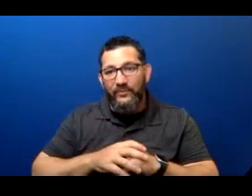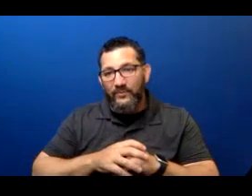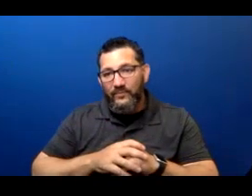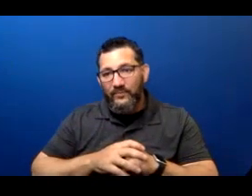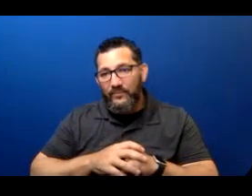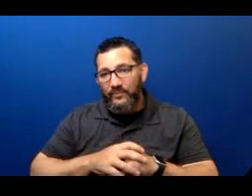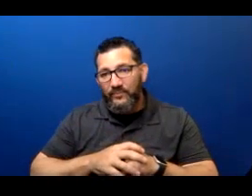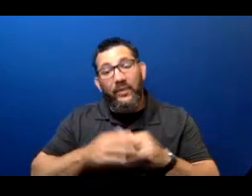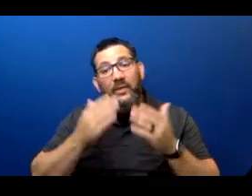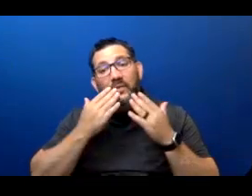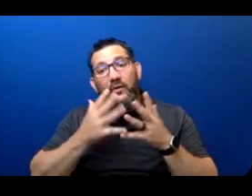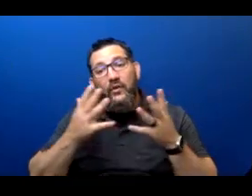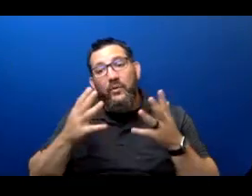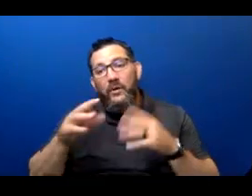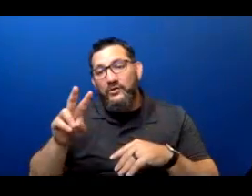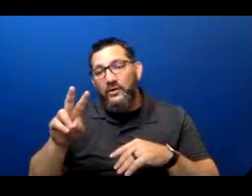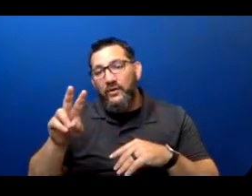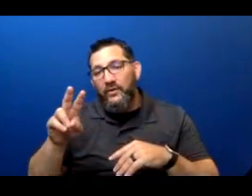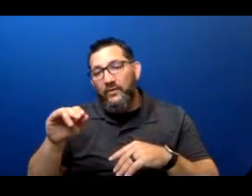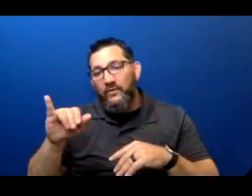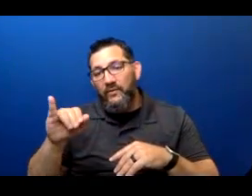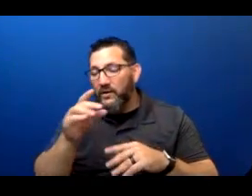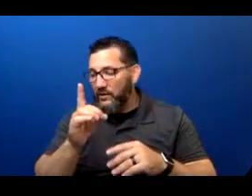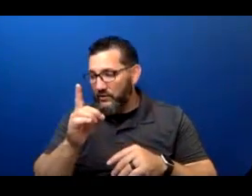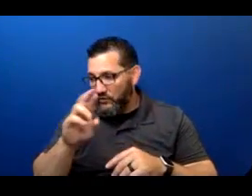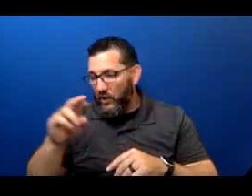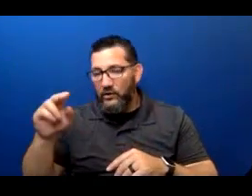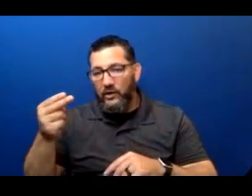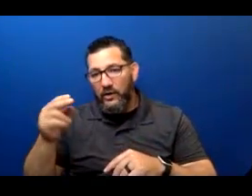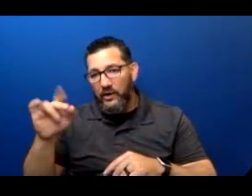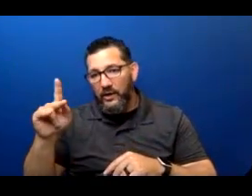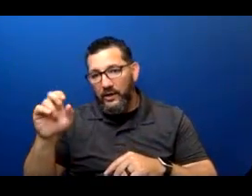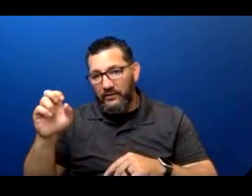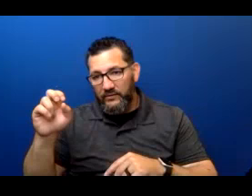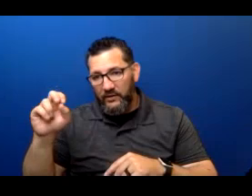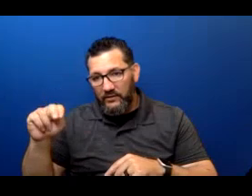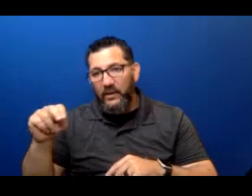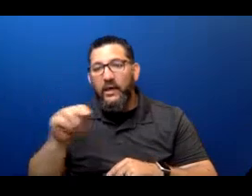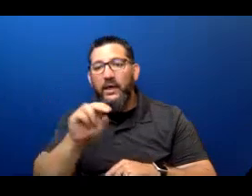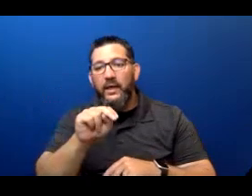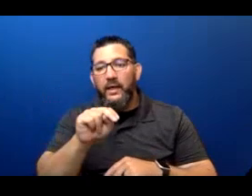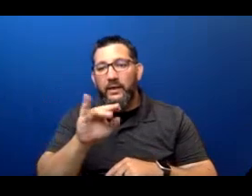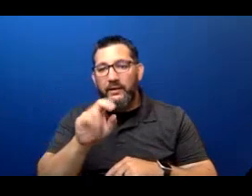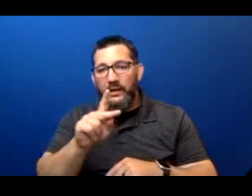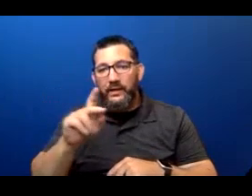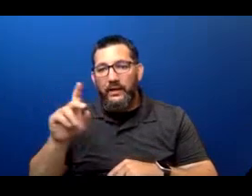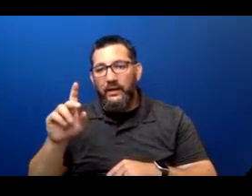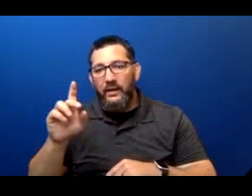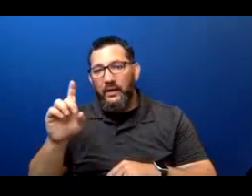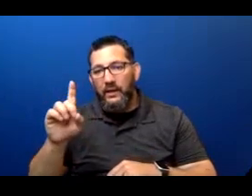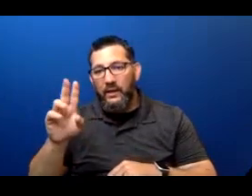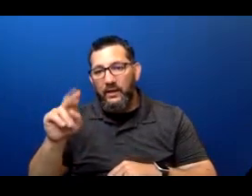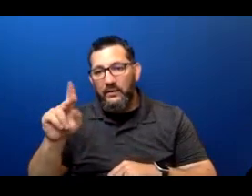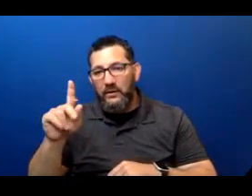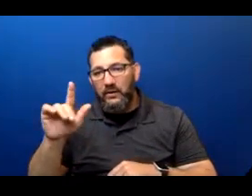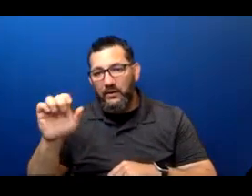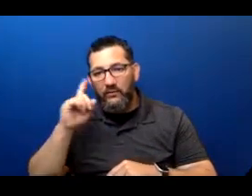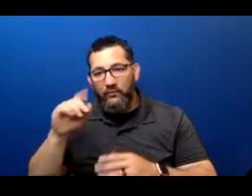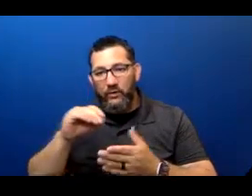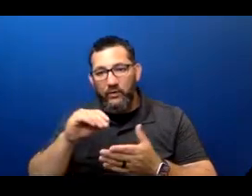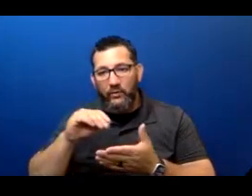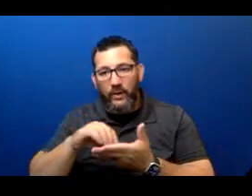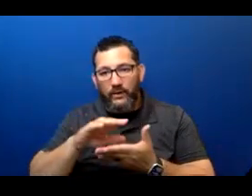Thank you so much, Vice Chair. Dr. Hickson, Nick Dunkel for the record. I just wanted to recognize Miss Angie Wilson, who has raised her